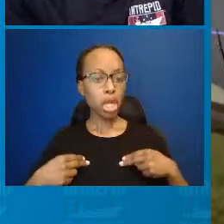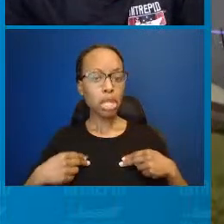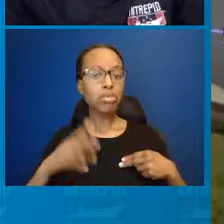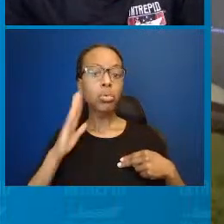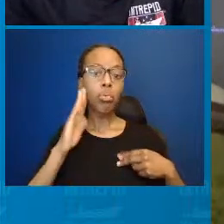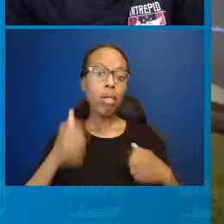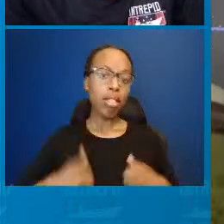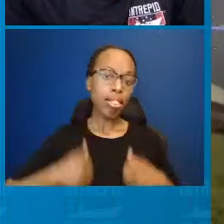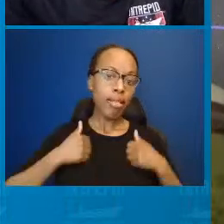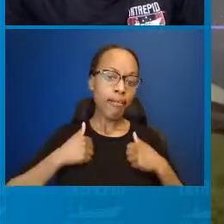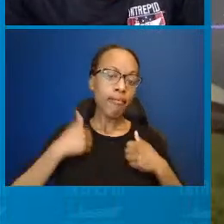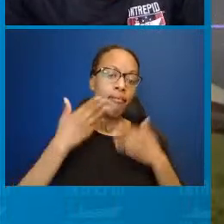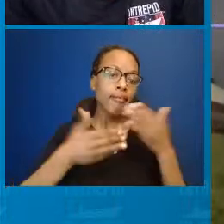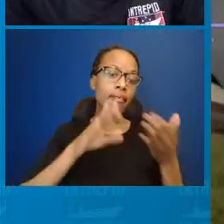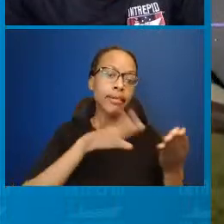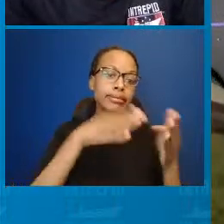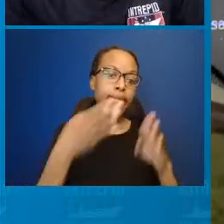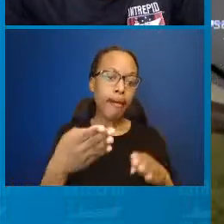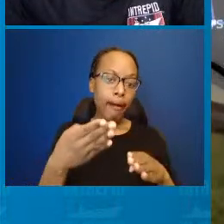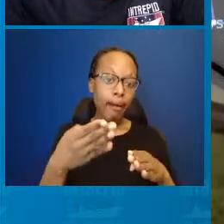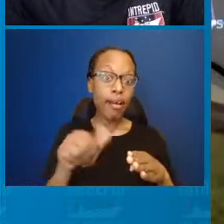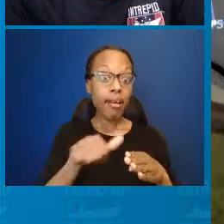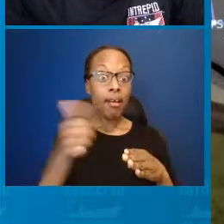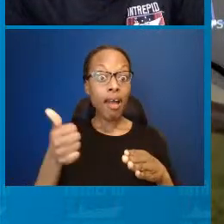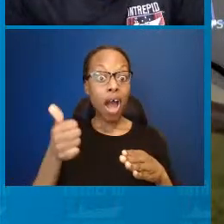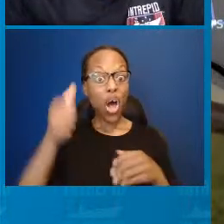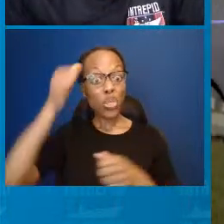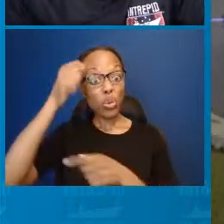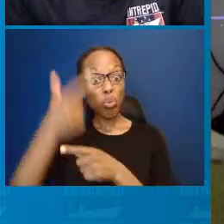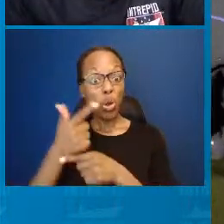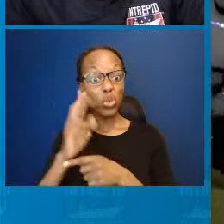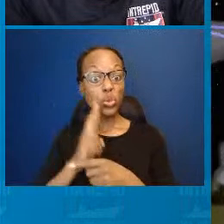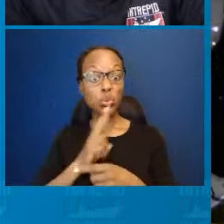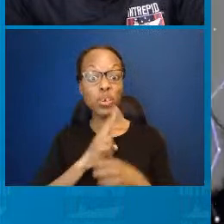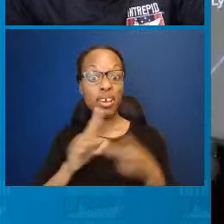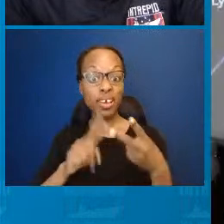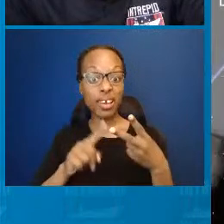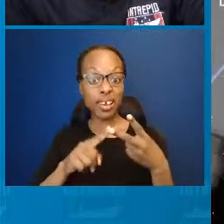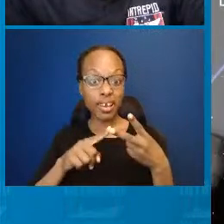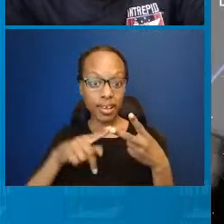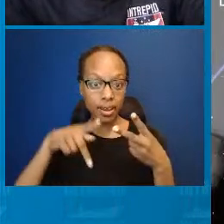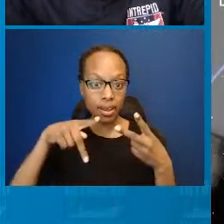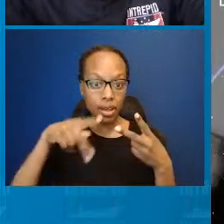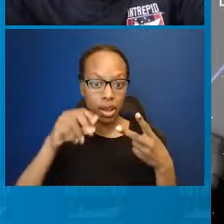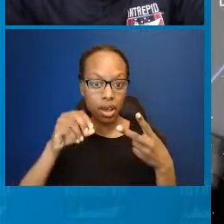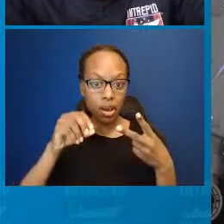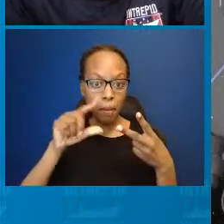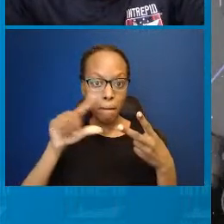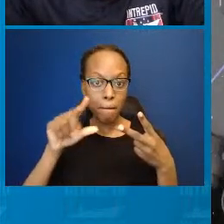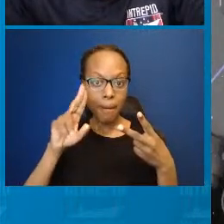but immortal, meaning he was going to live forever. And there the brothers are right there. And actually, I like the constellation of